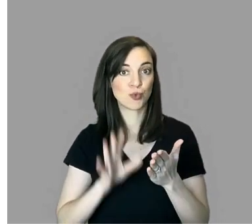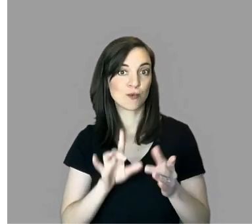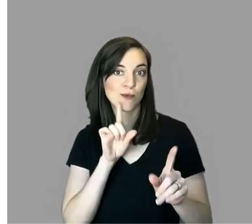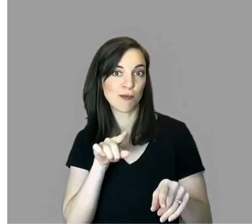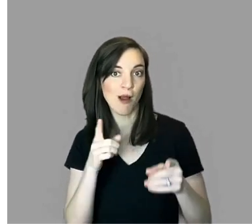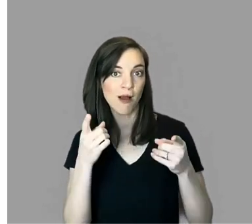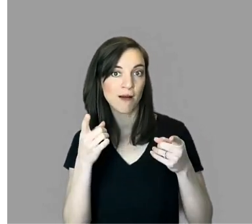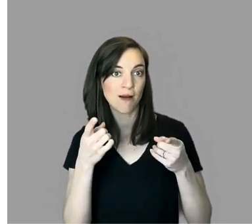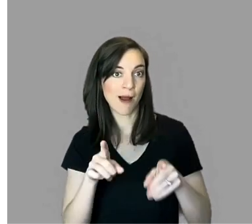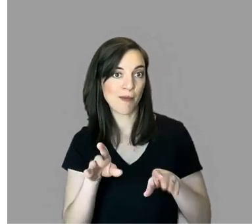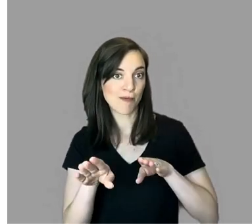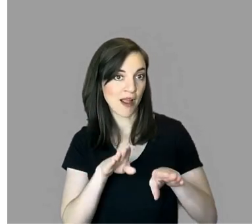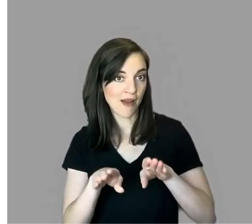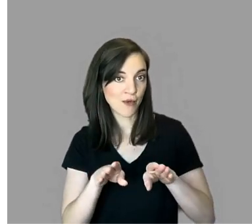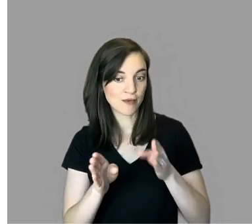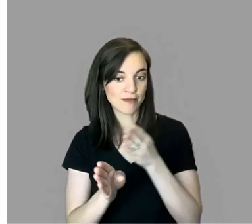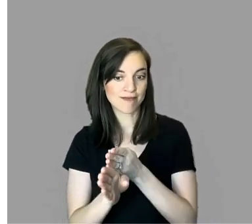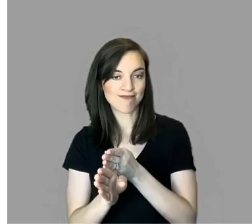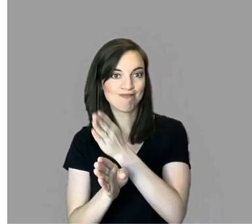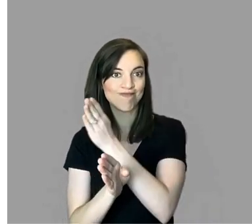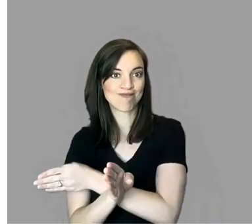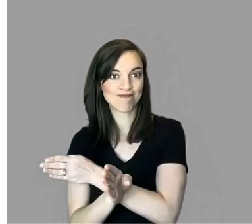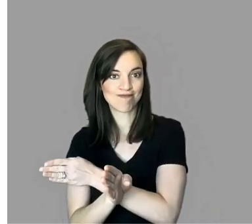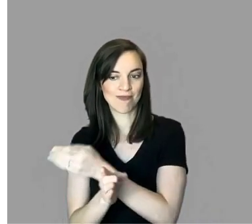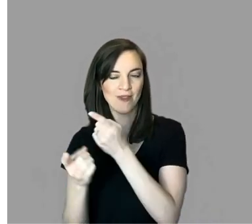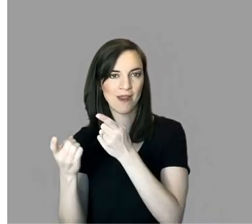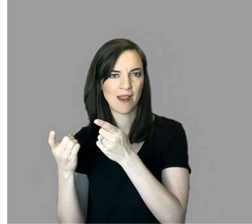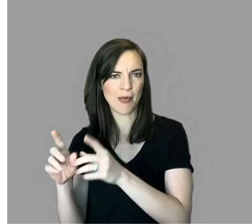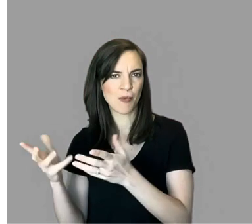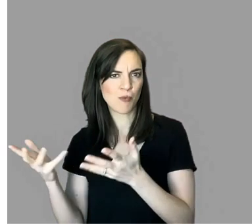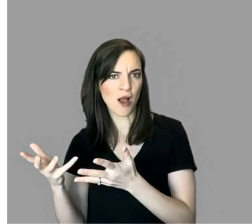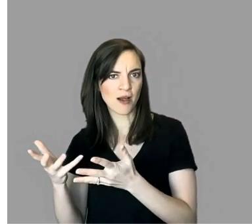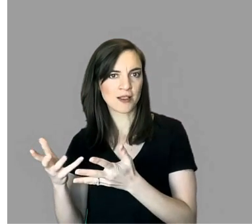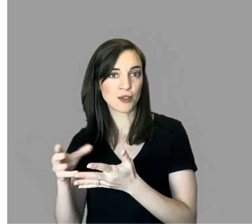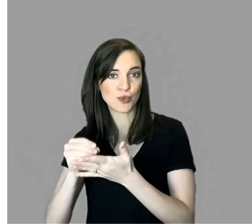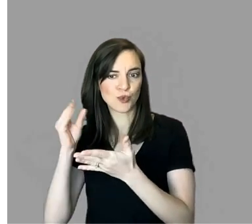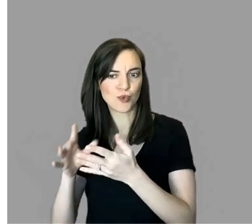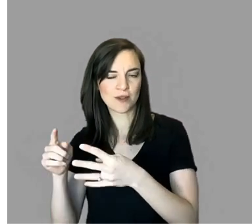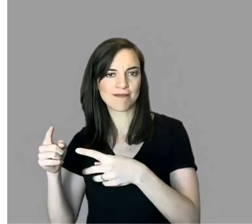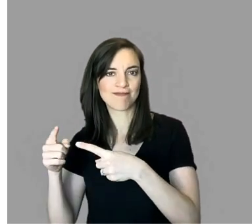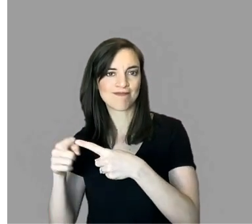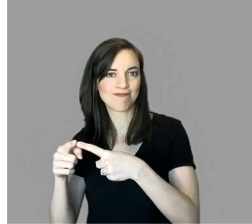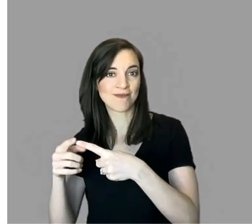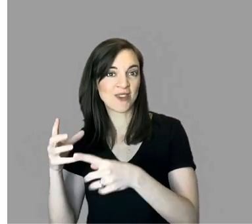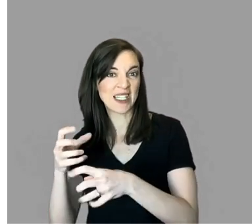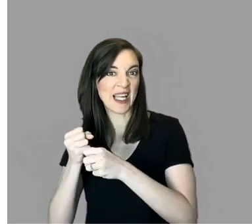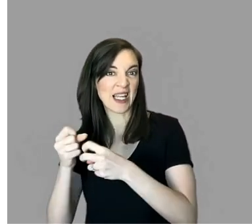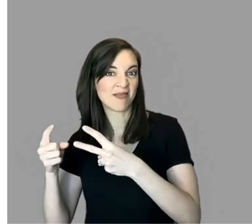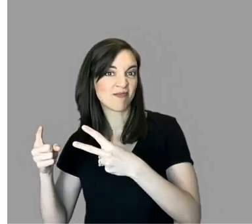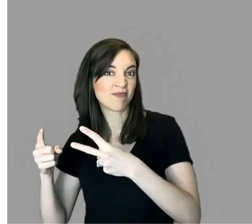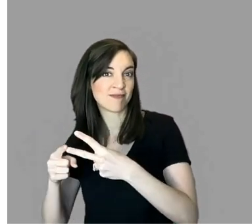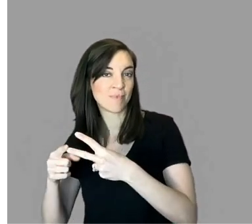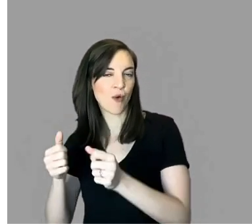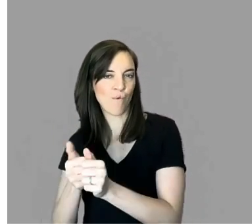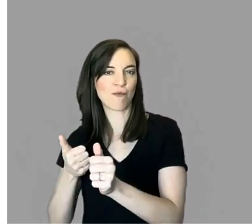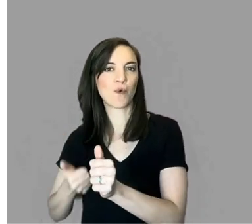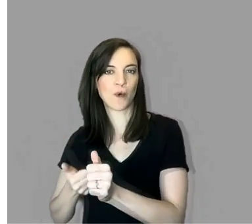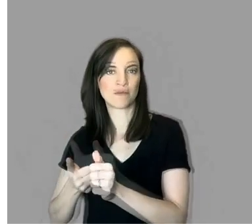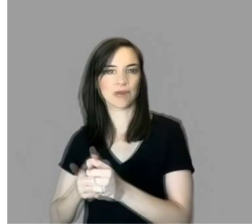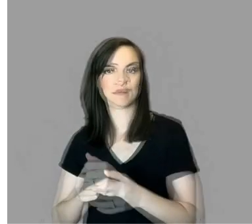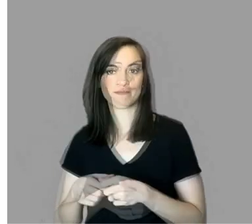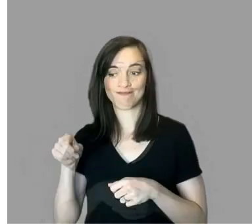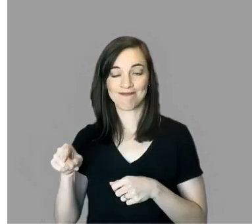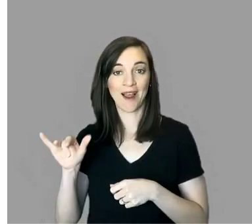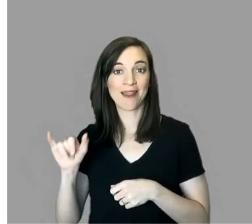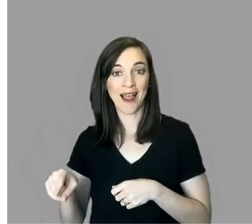occurs, student engages in behavior. As a result, she is able to whatever the function